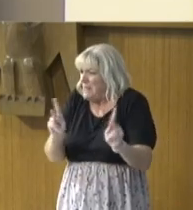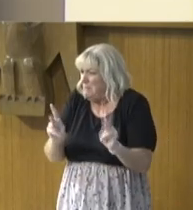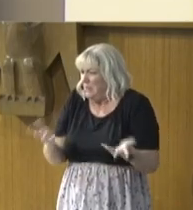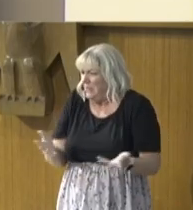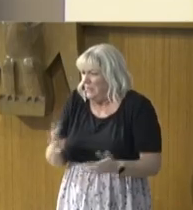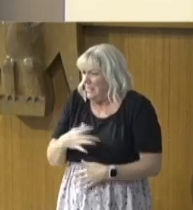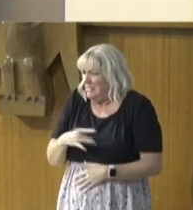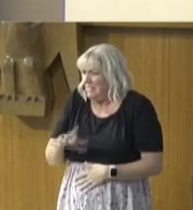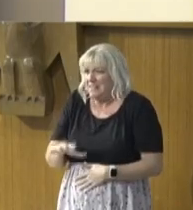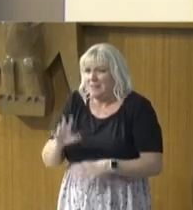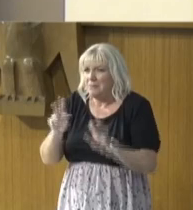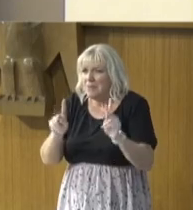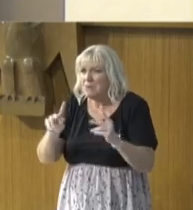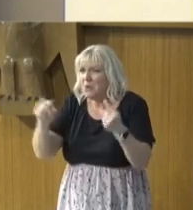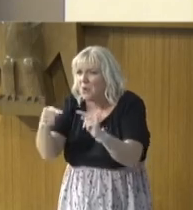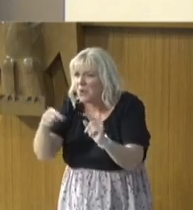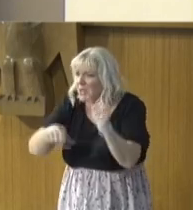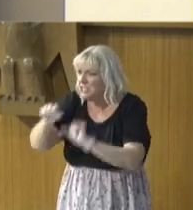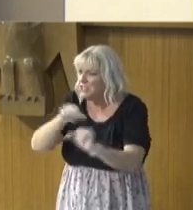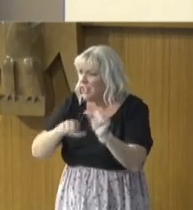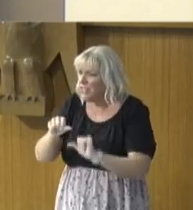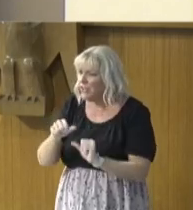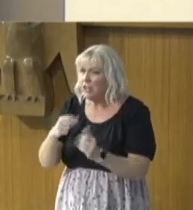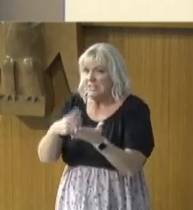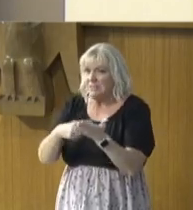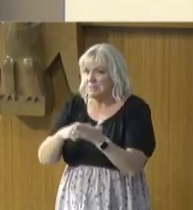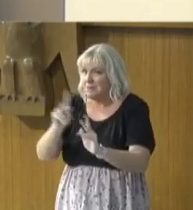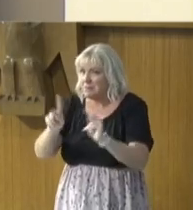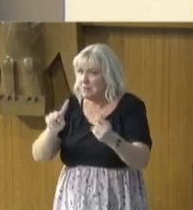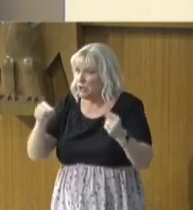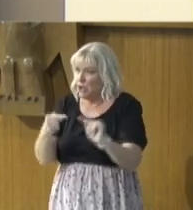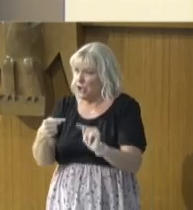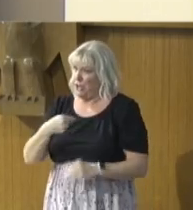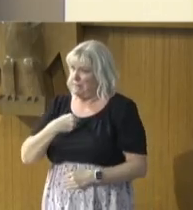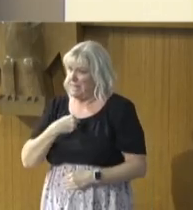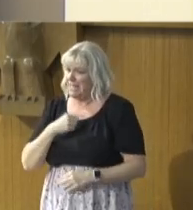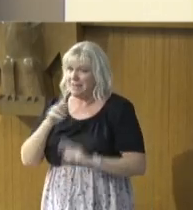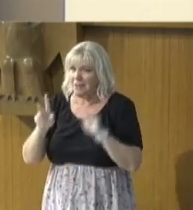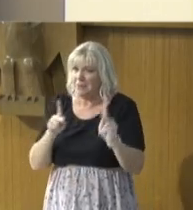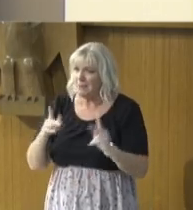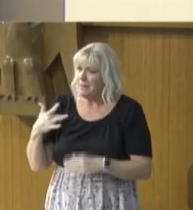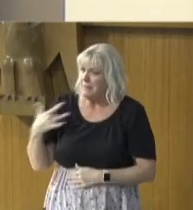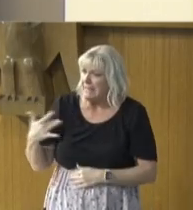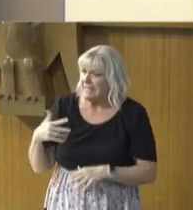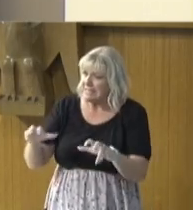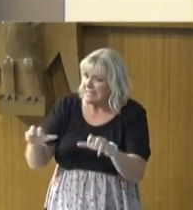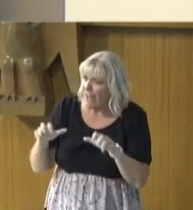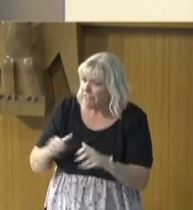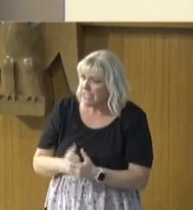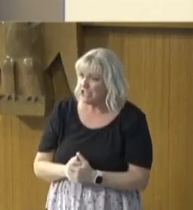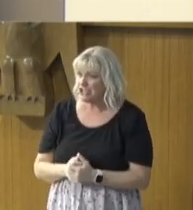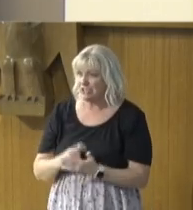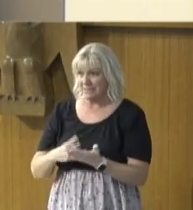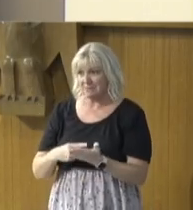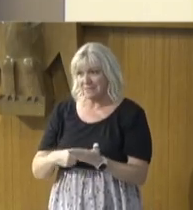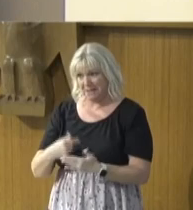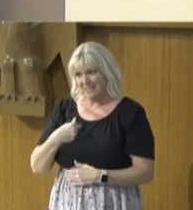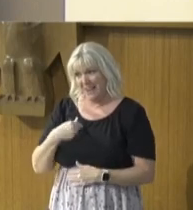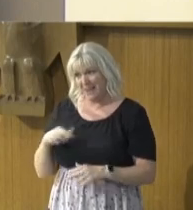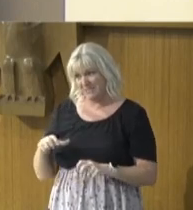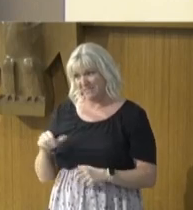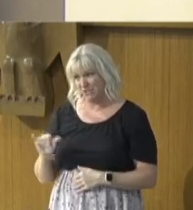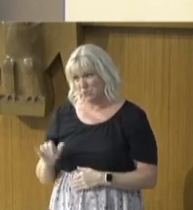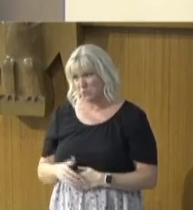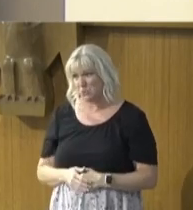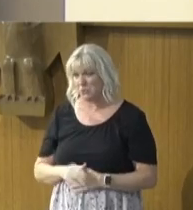They hurt each other, and occasionally they hurt me. They are selfish, and sometimes I am too. They